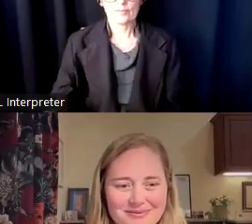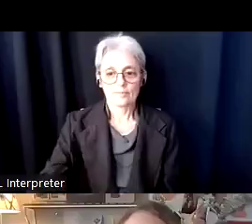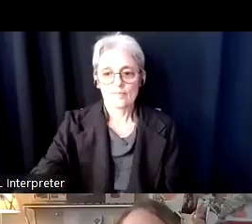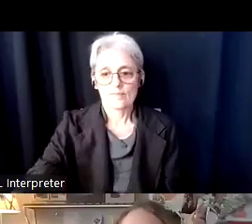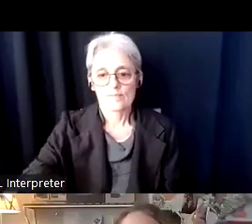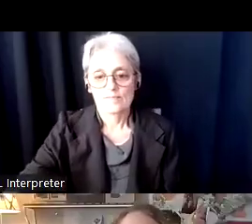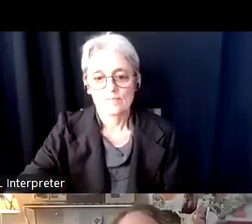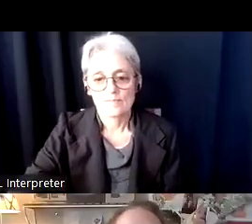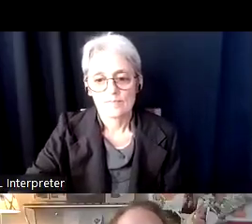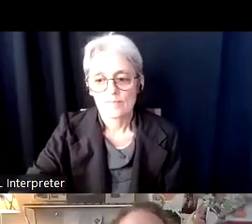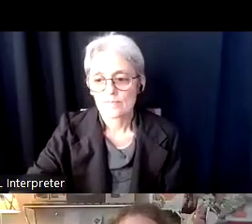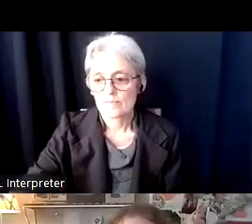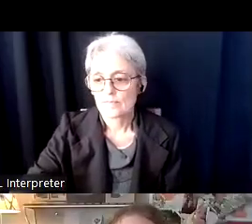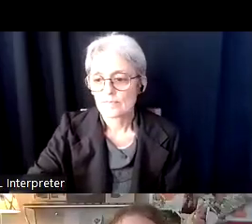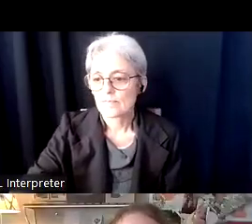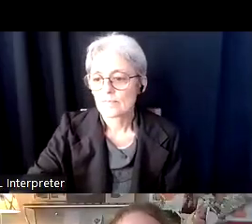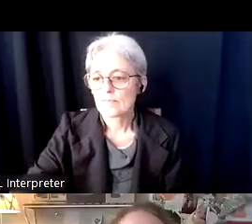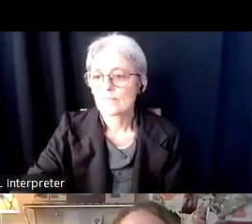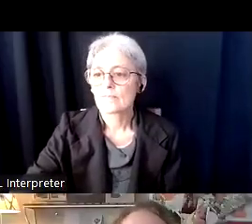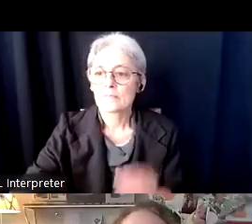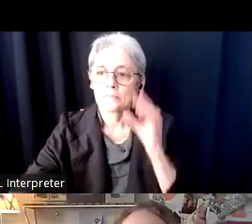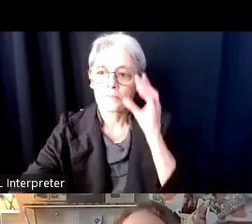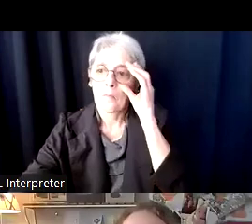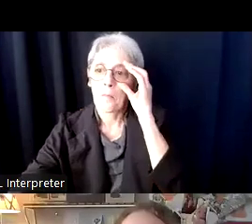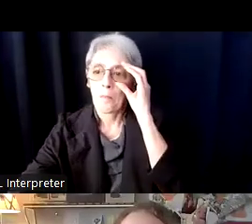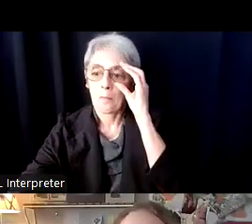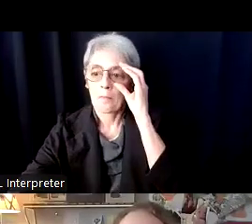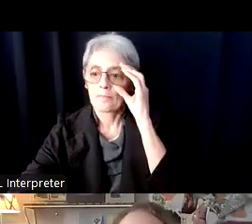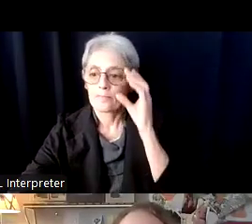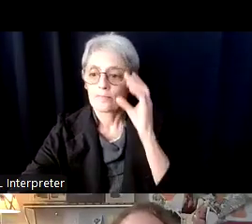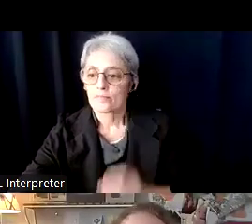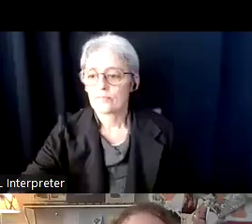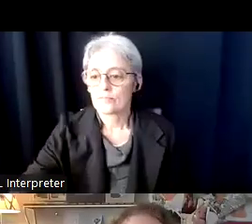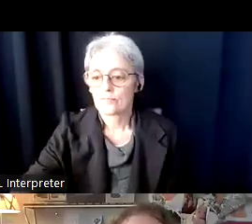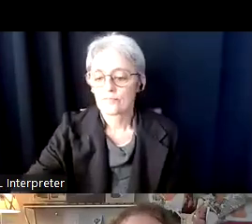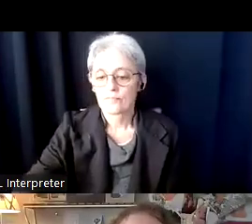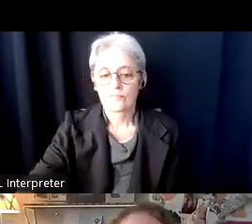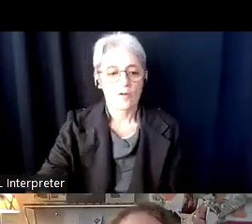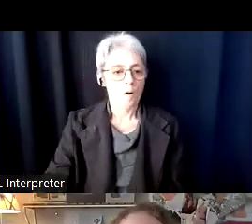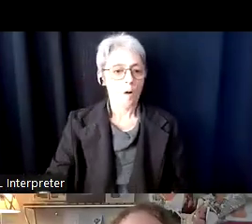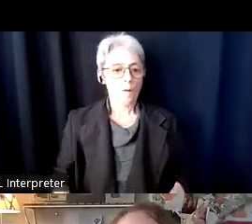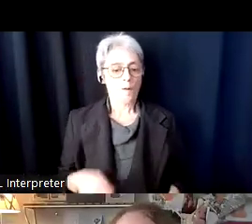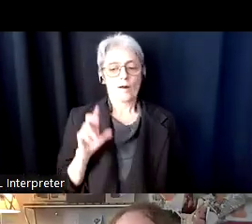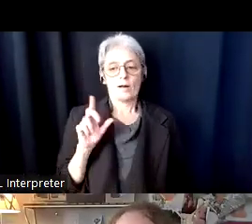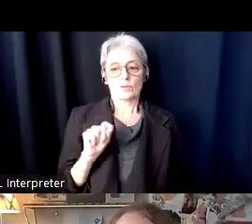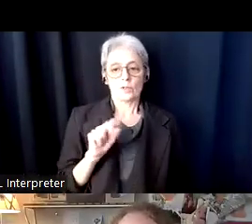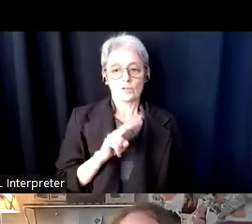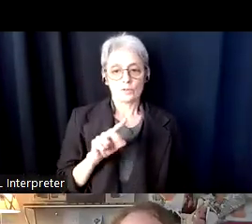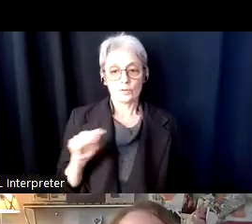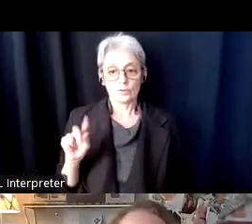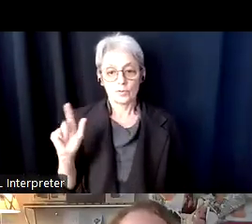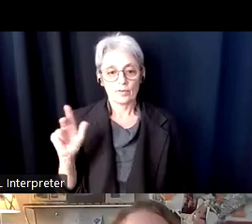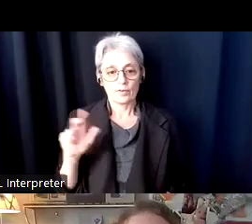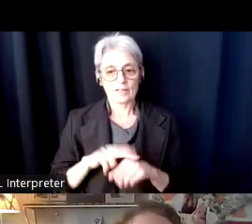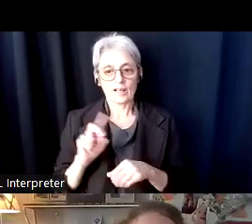Thanks, Molly. Okay, so I'm going to walk through our 2022-2023 national data on self-direction outcomes.